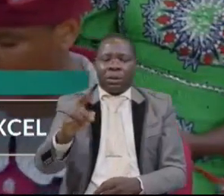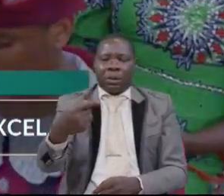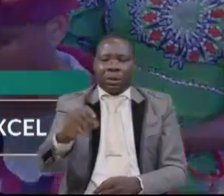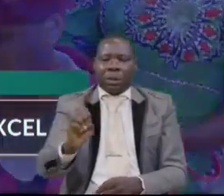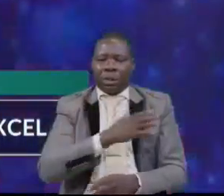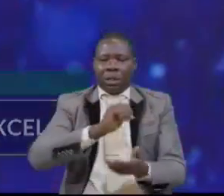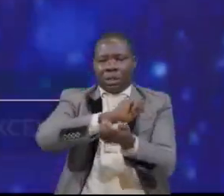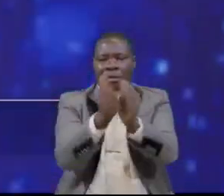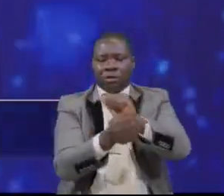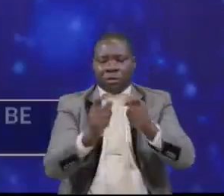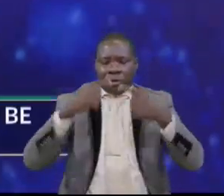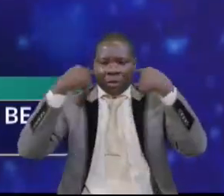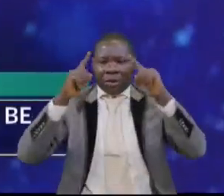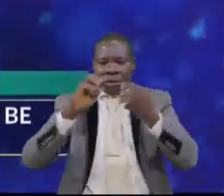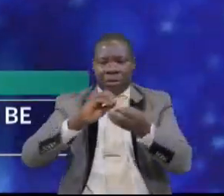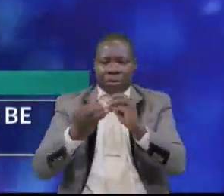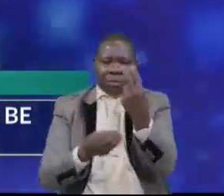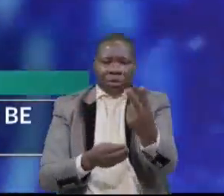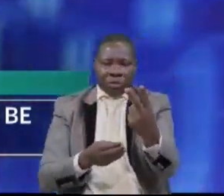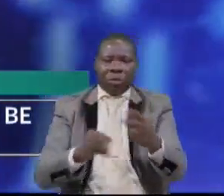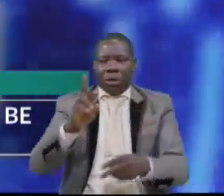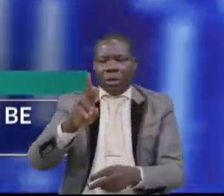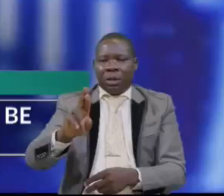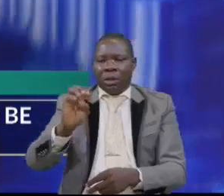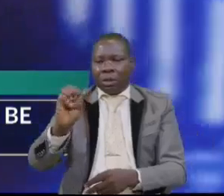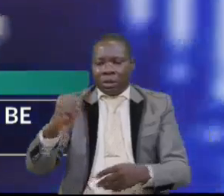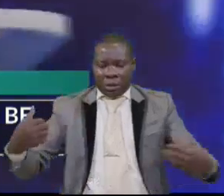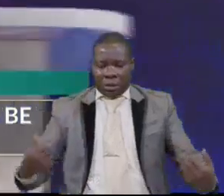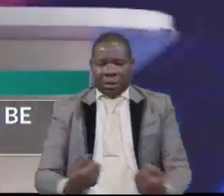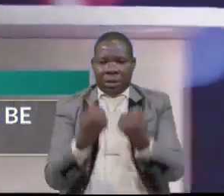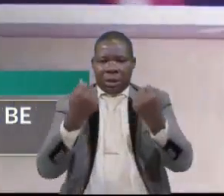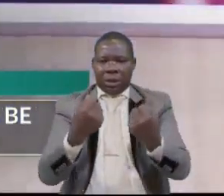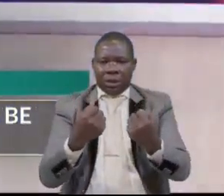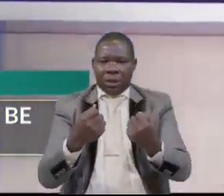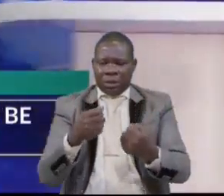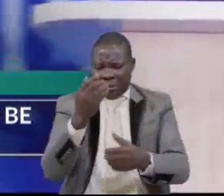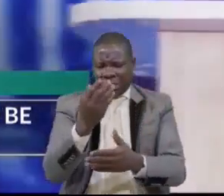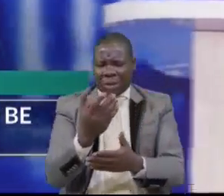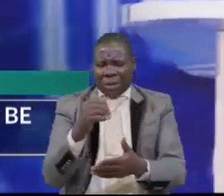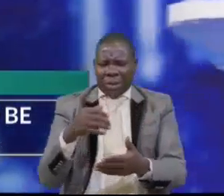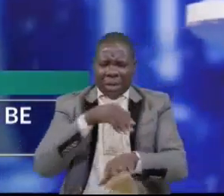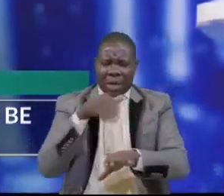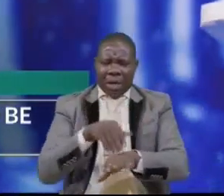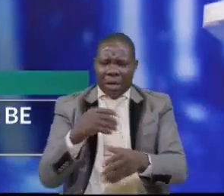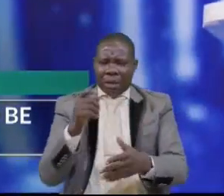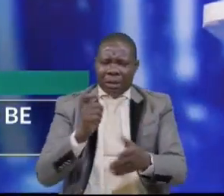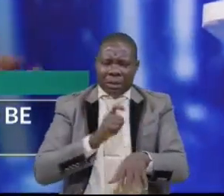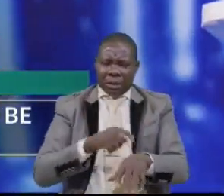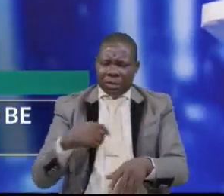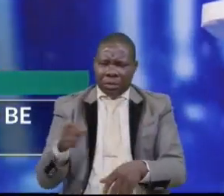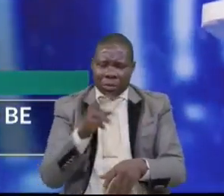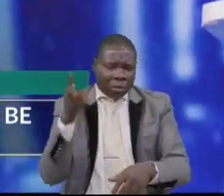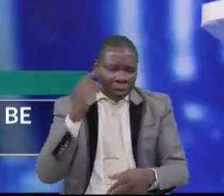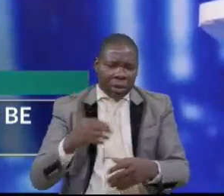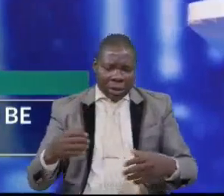two re challenge you know sometimes you are challenge some years ago some time ago and you have